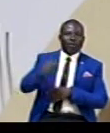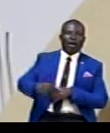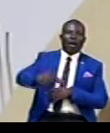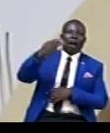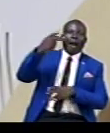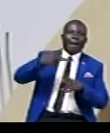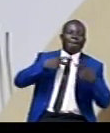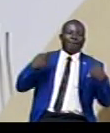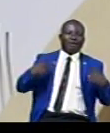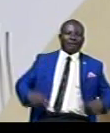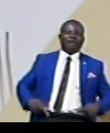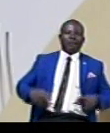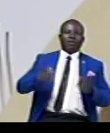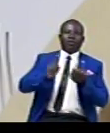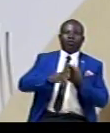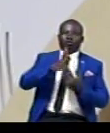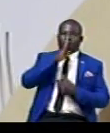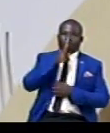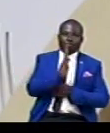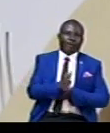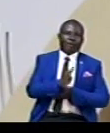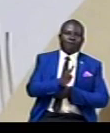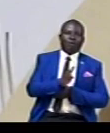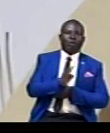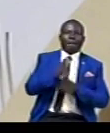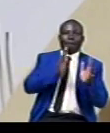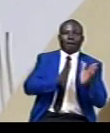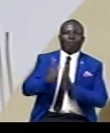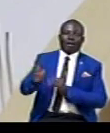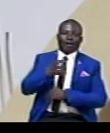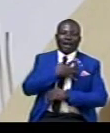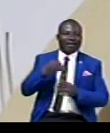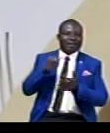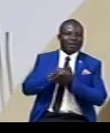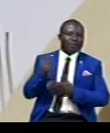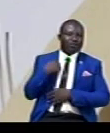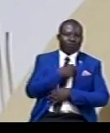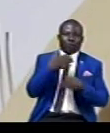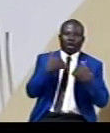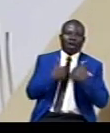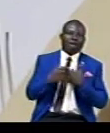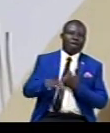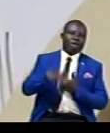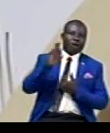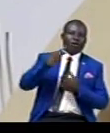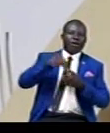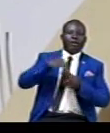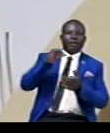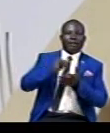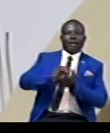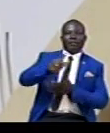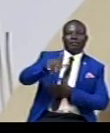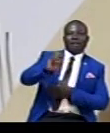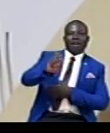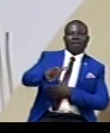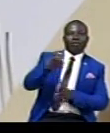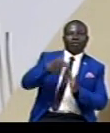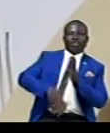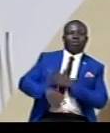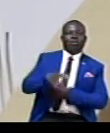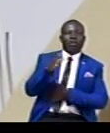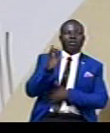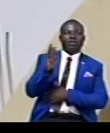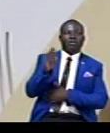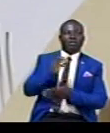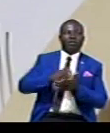be prepared. And that we have found in that Leviticus chapter 16 from verses